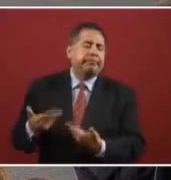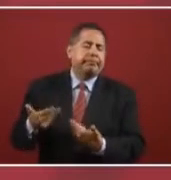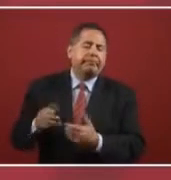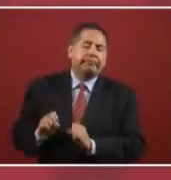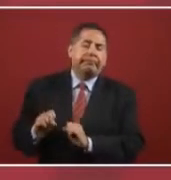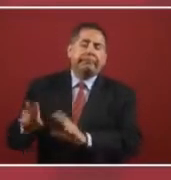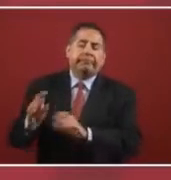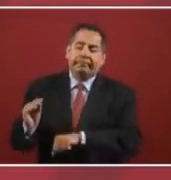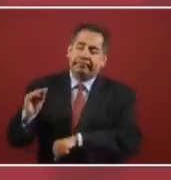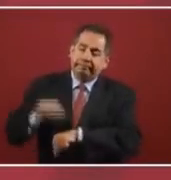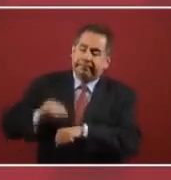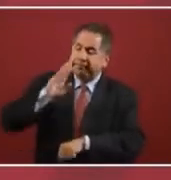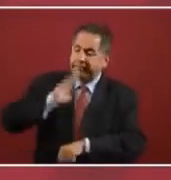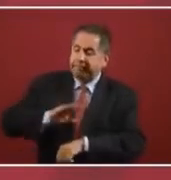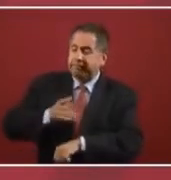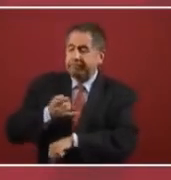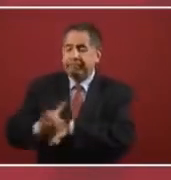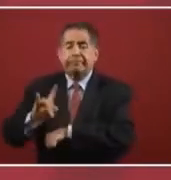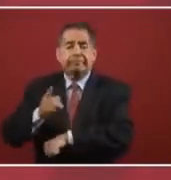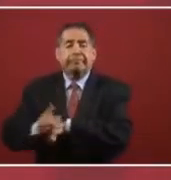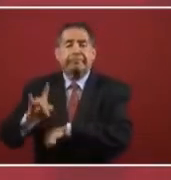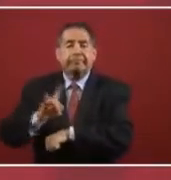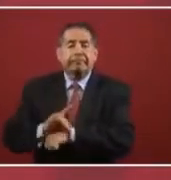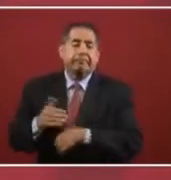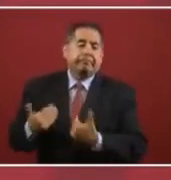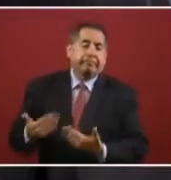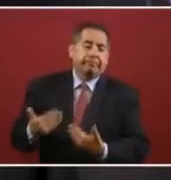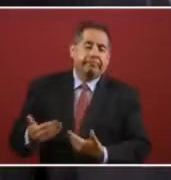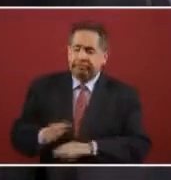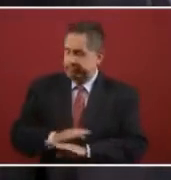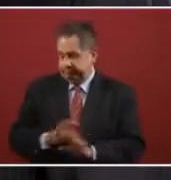because we cannot permit irresponsibility.